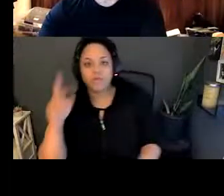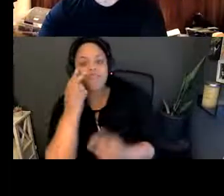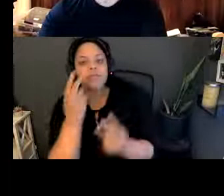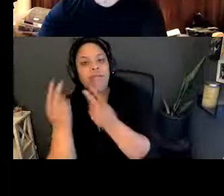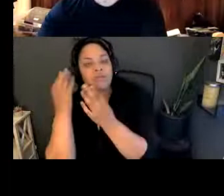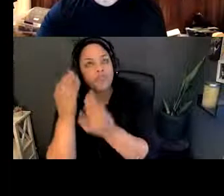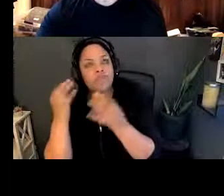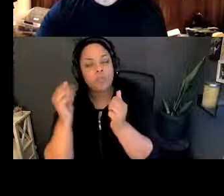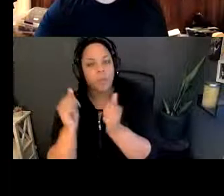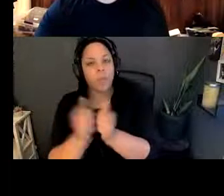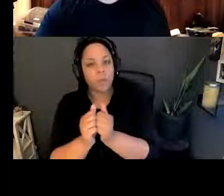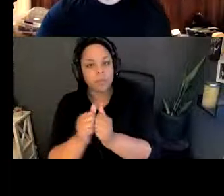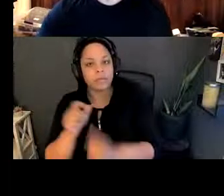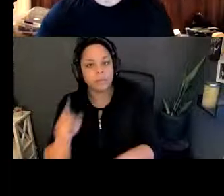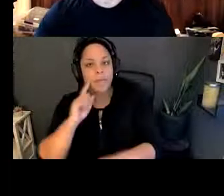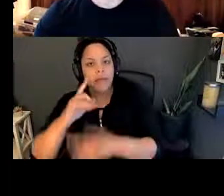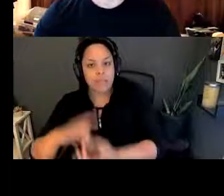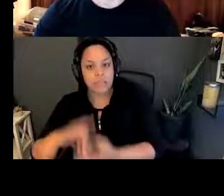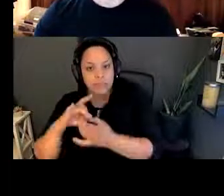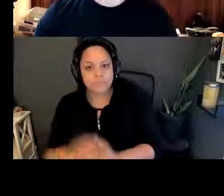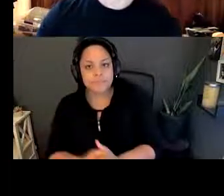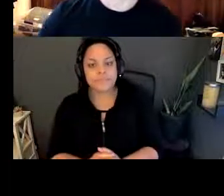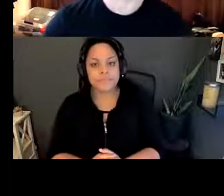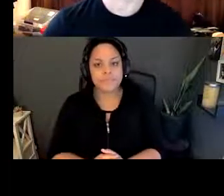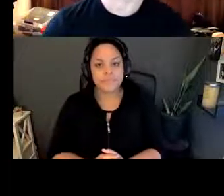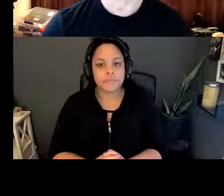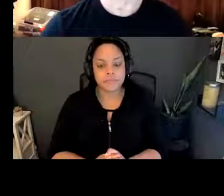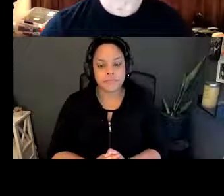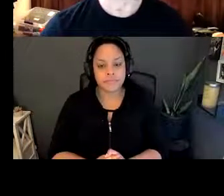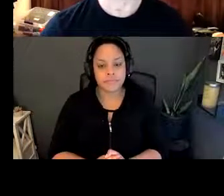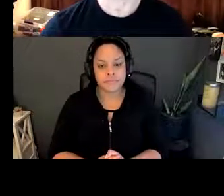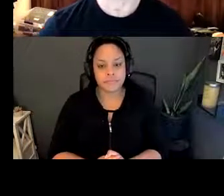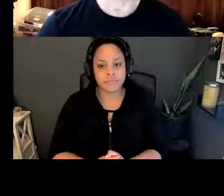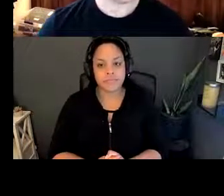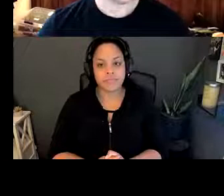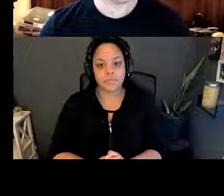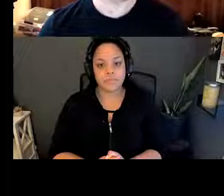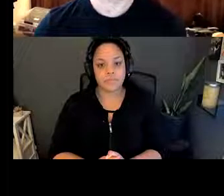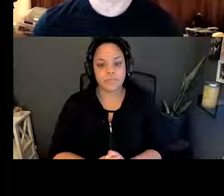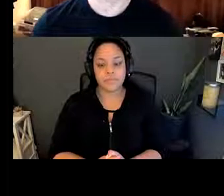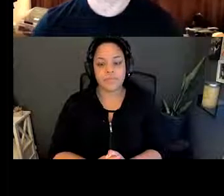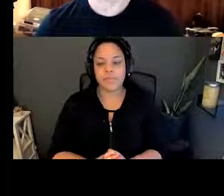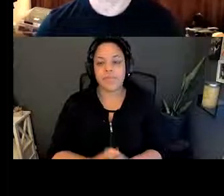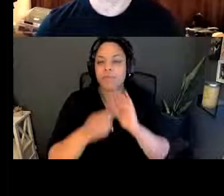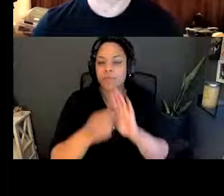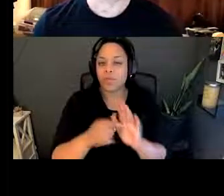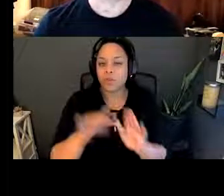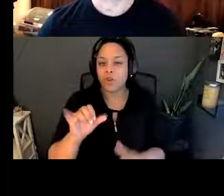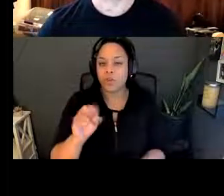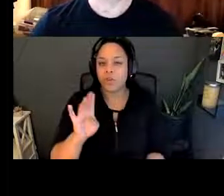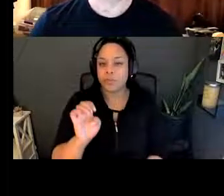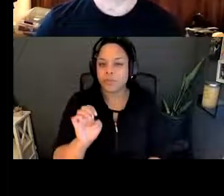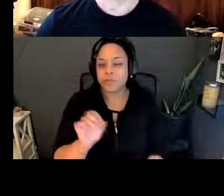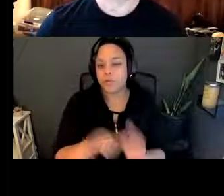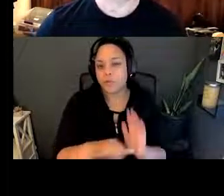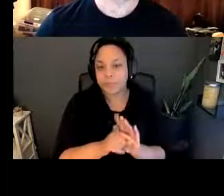mindfulness. And again, let me do this right now too. There's an entire YouTube video of this presentation, and I